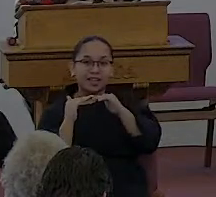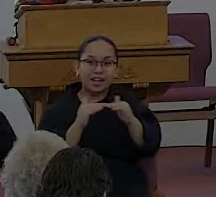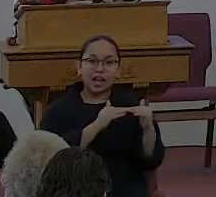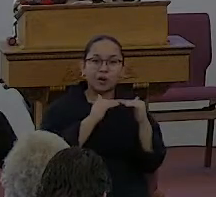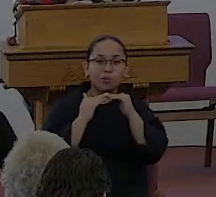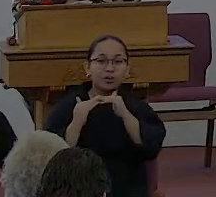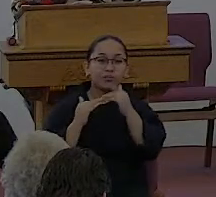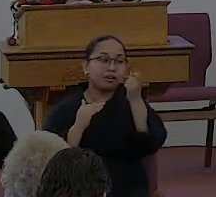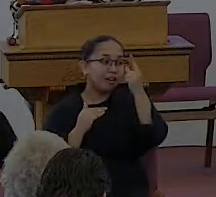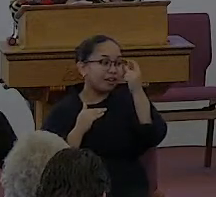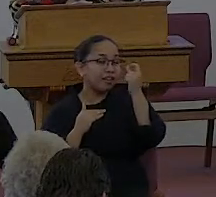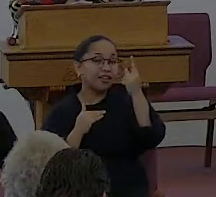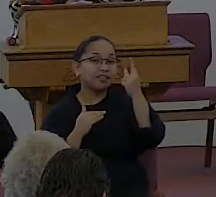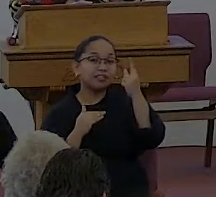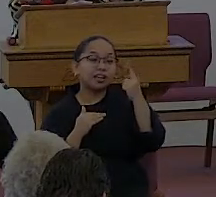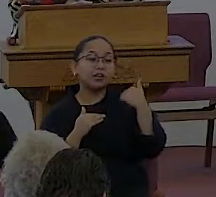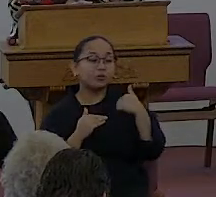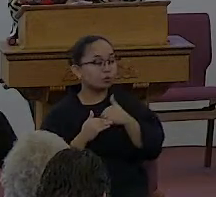of them.